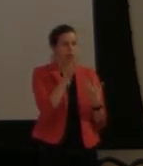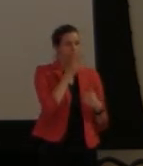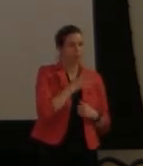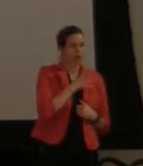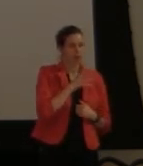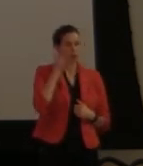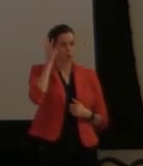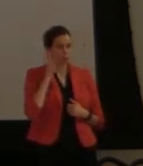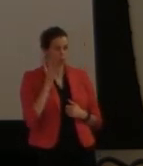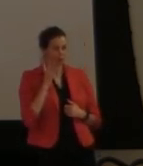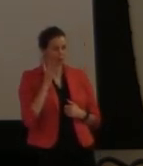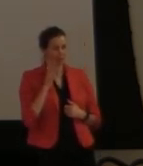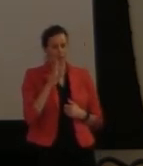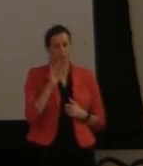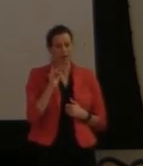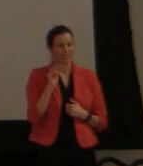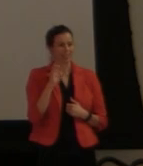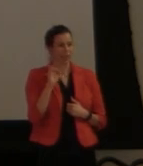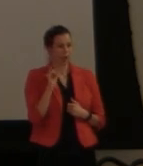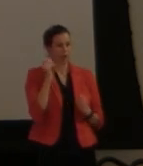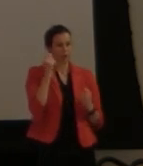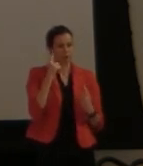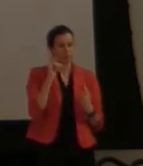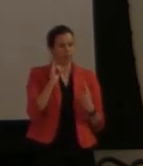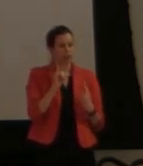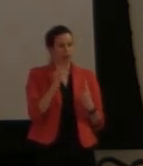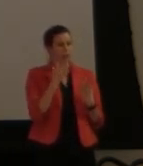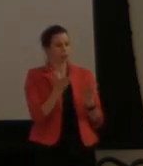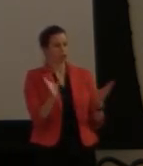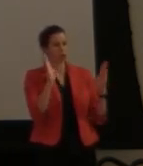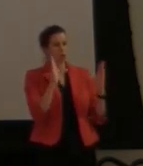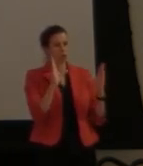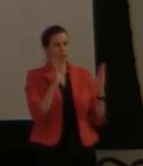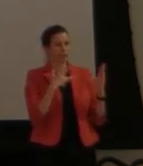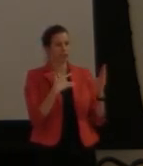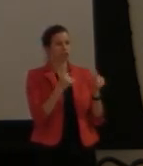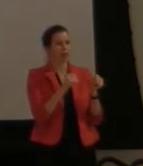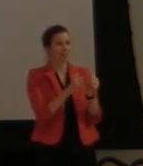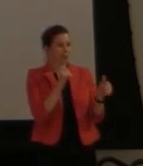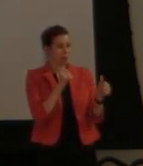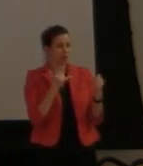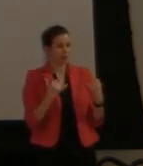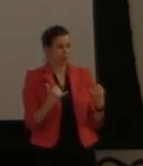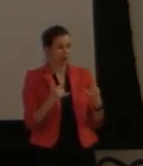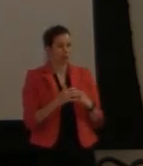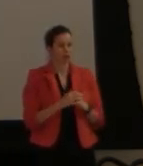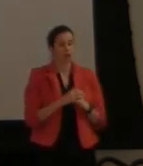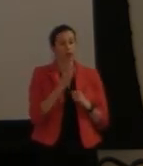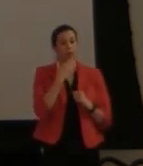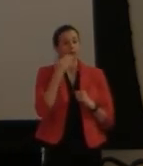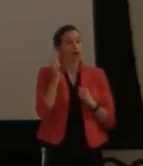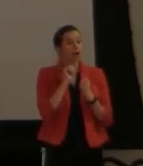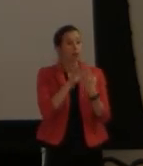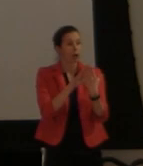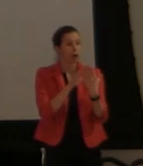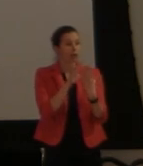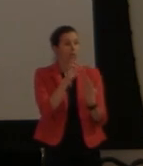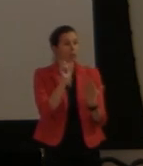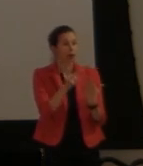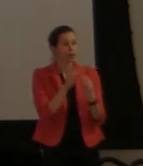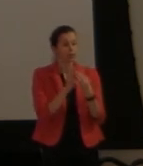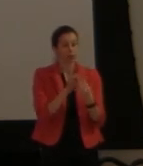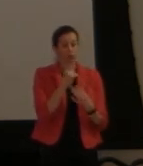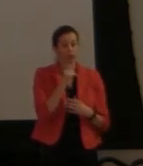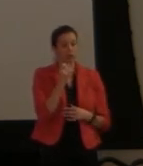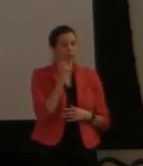woman. So that's a binary understanding of gender that we're generally trying to move away from. And the best way right now to ask about gender